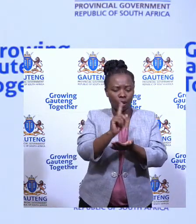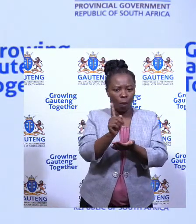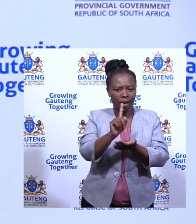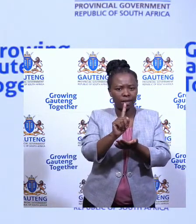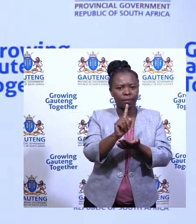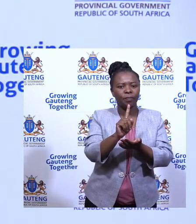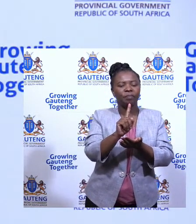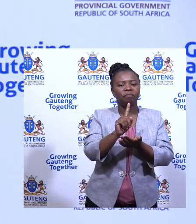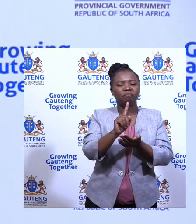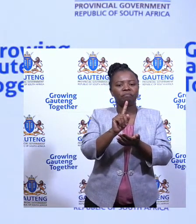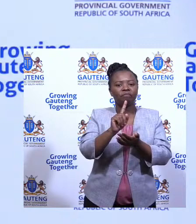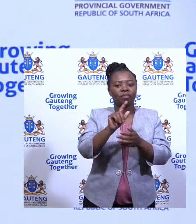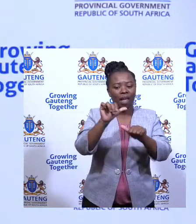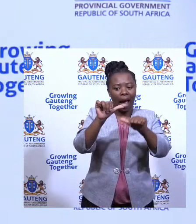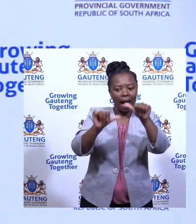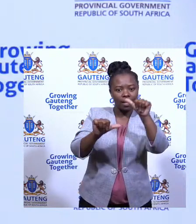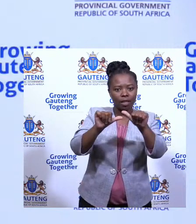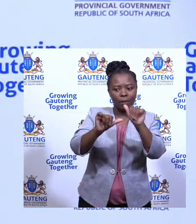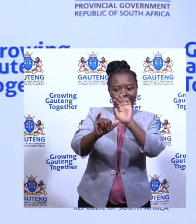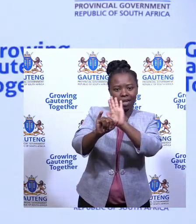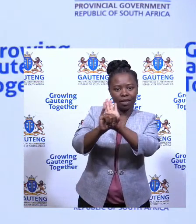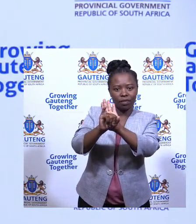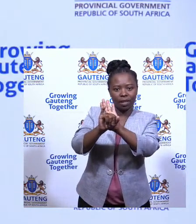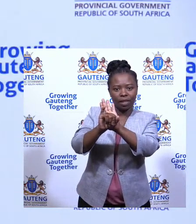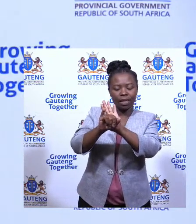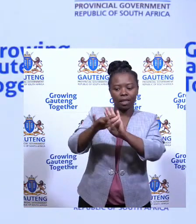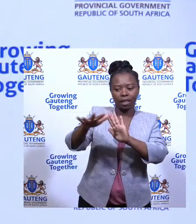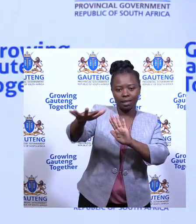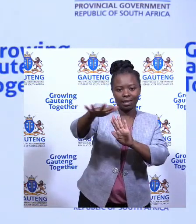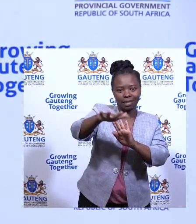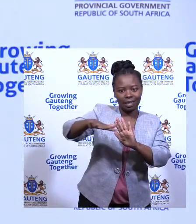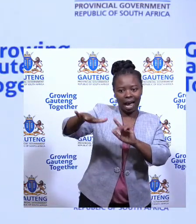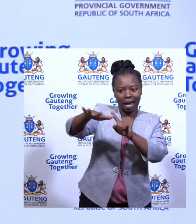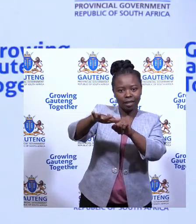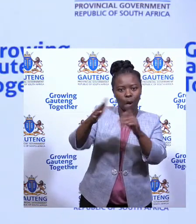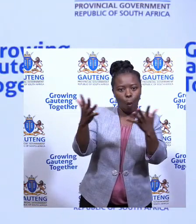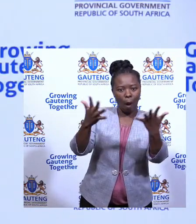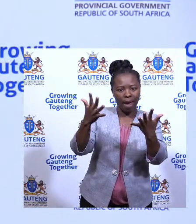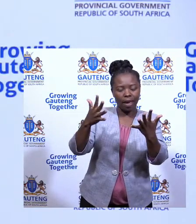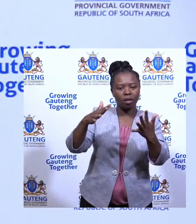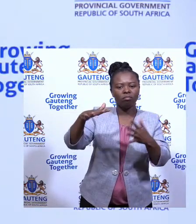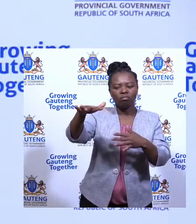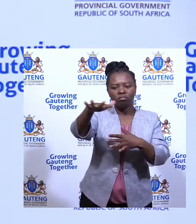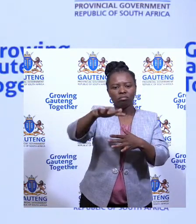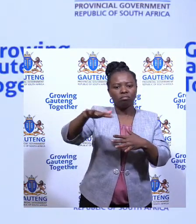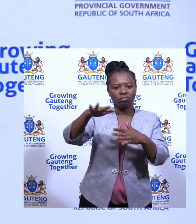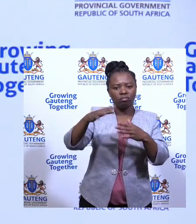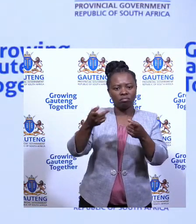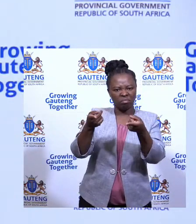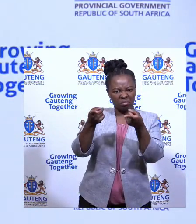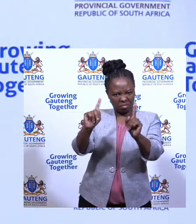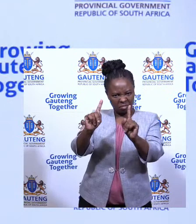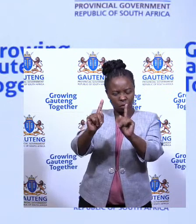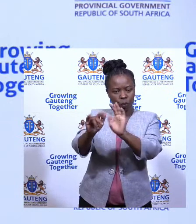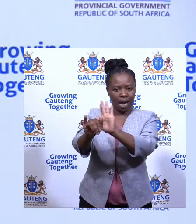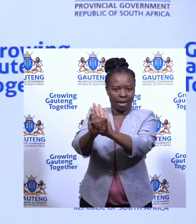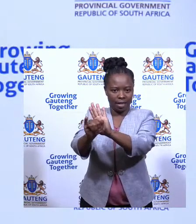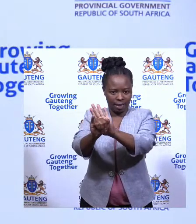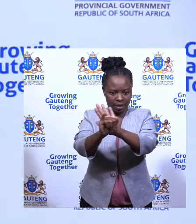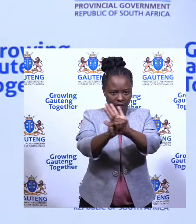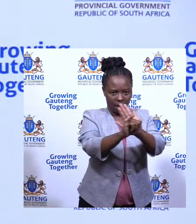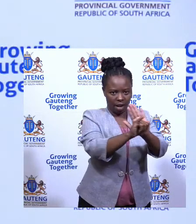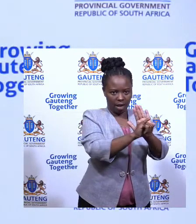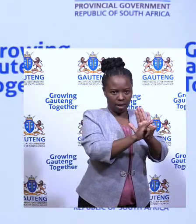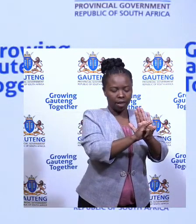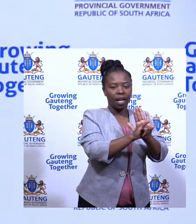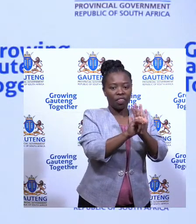and assessment of sites in the priority hotspot areas, and to assist with the planning and layout and